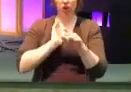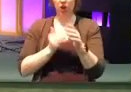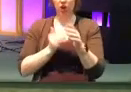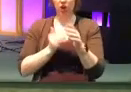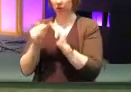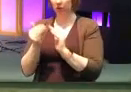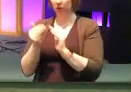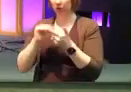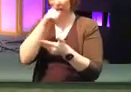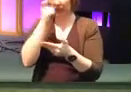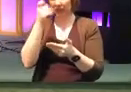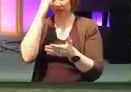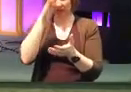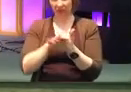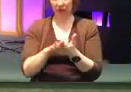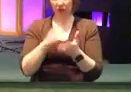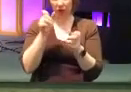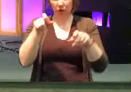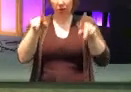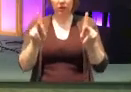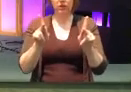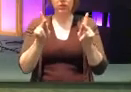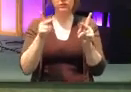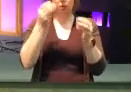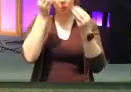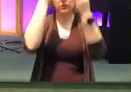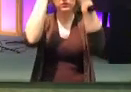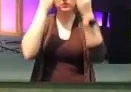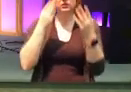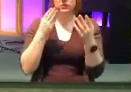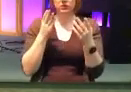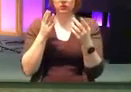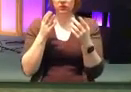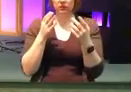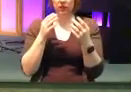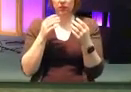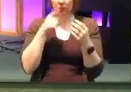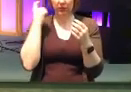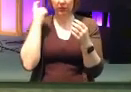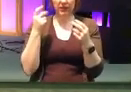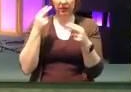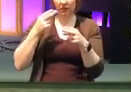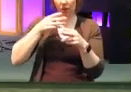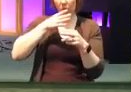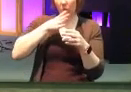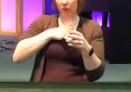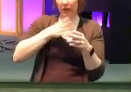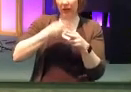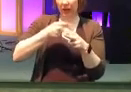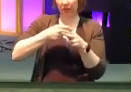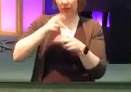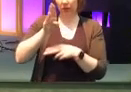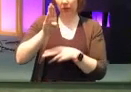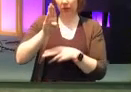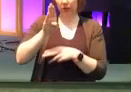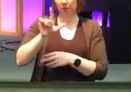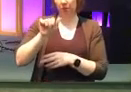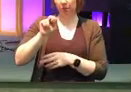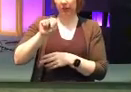the faithfulness, the obedience, the courage, and the boldness of a woman named Blanche Britton and Mildred